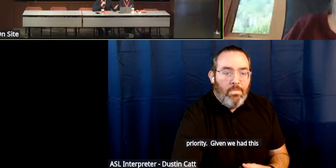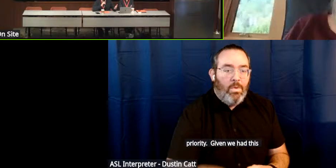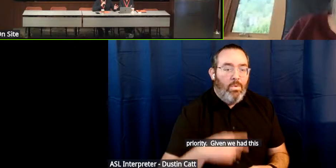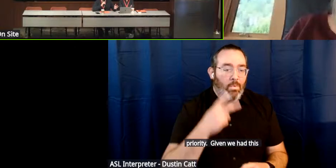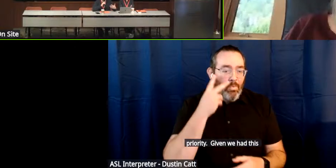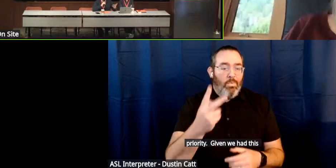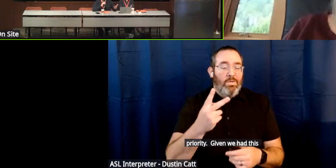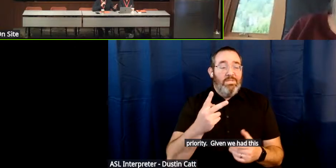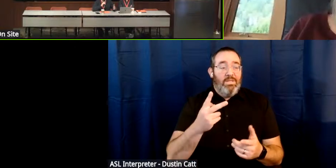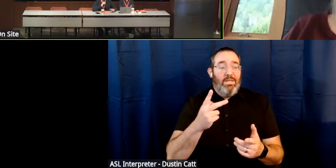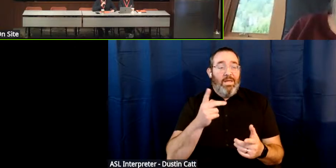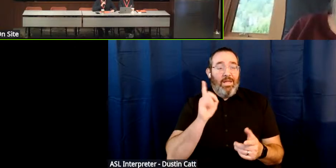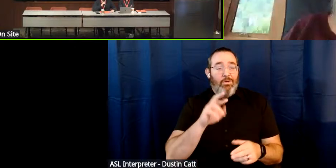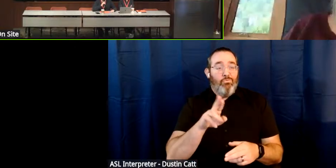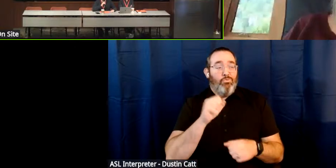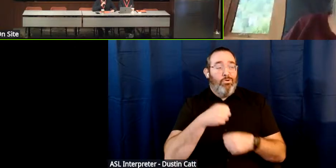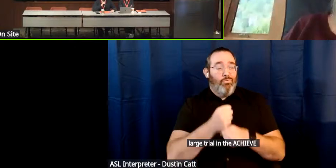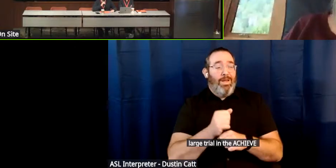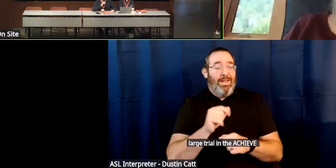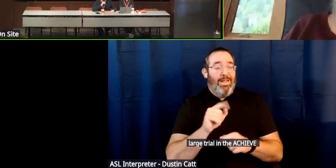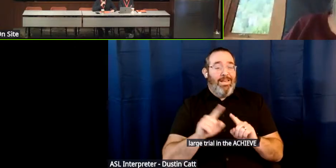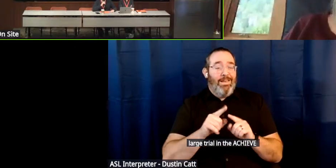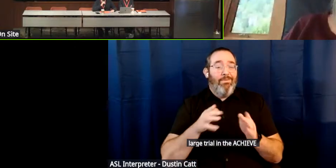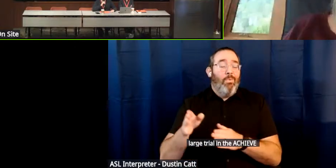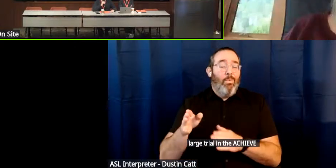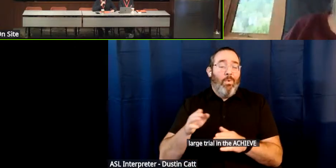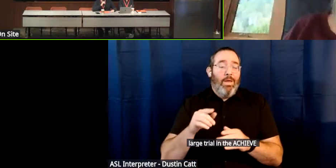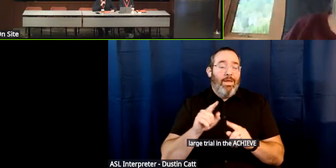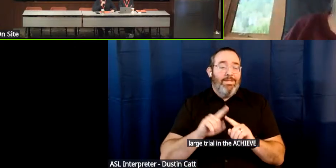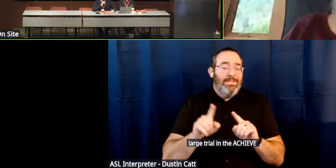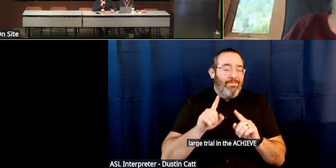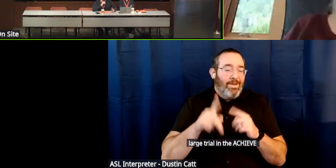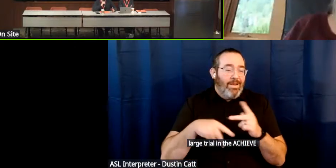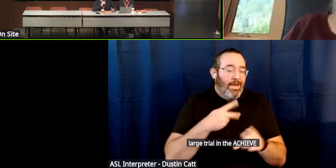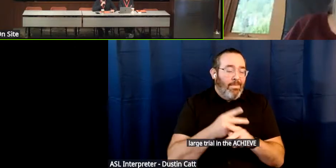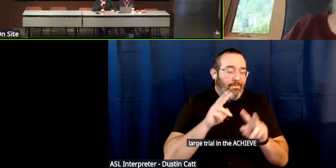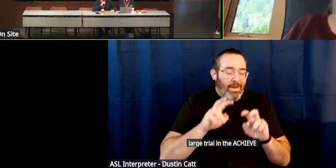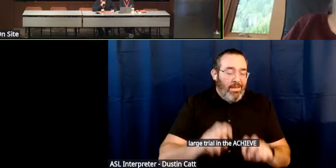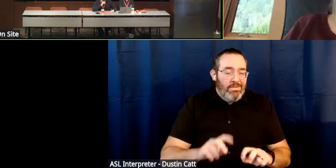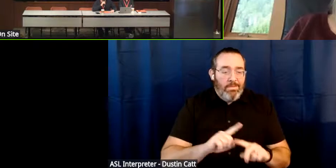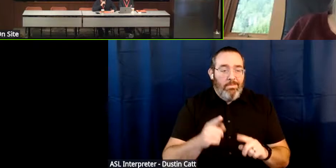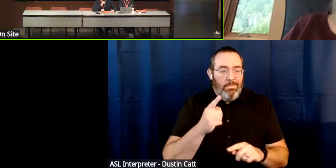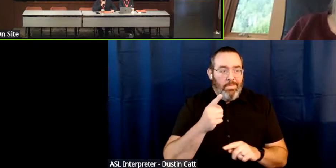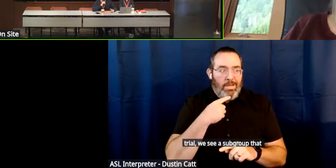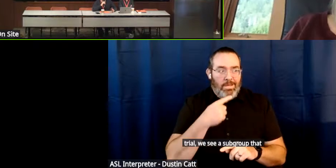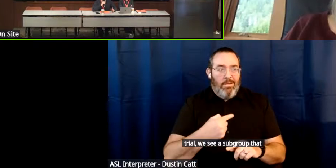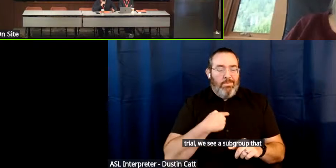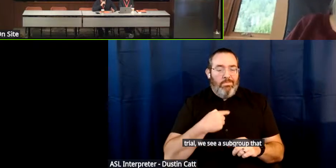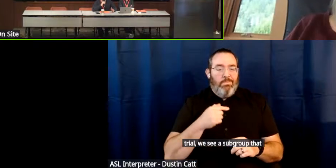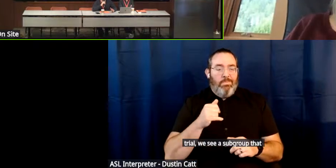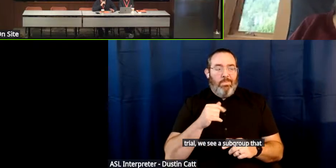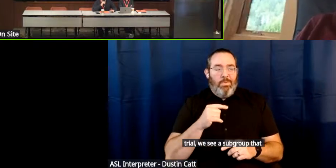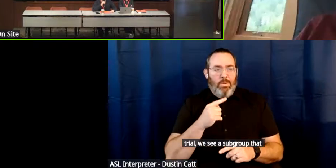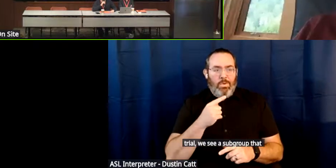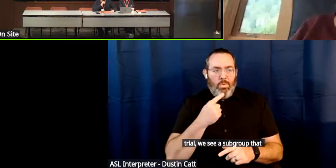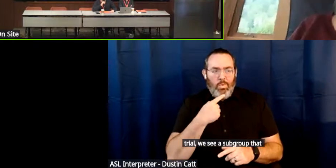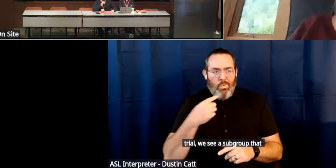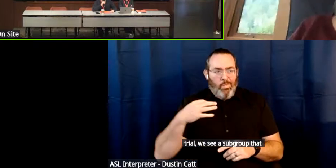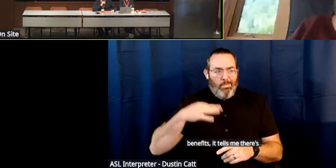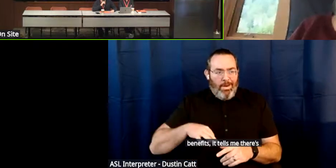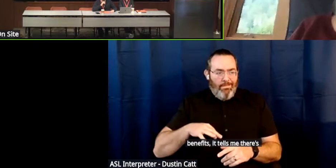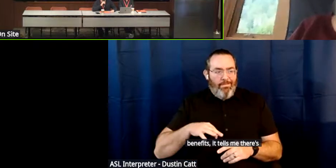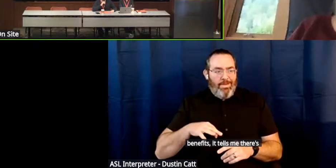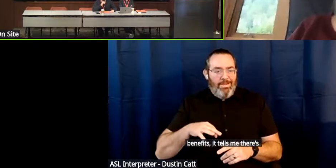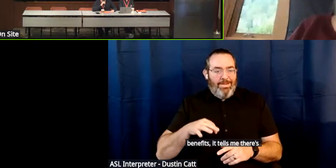it in different ways in secondary analysis, but it tells me that there's more about who benefits that's important to